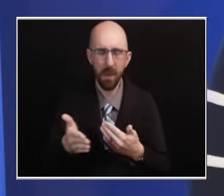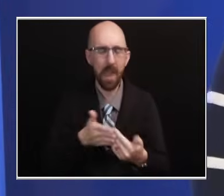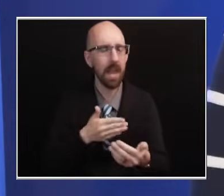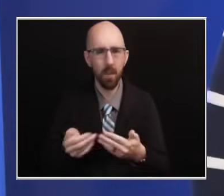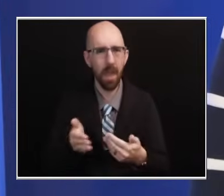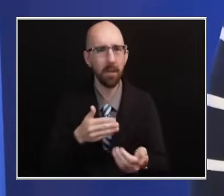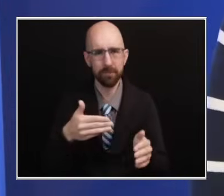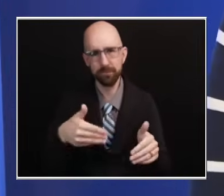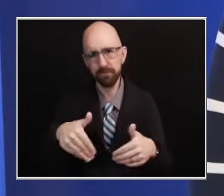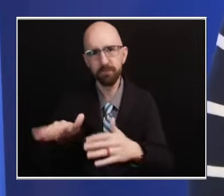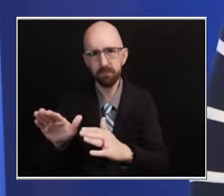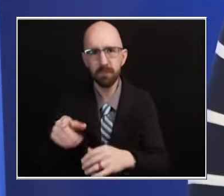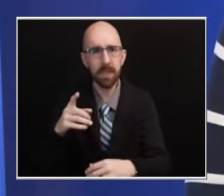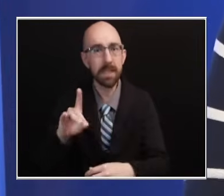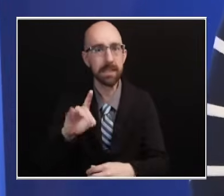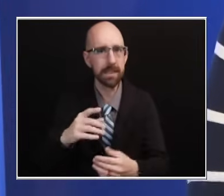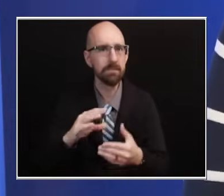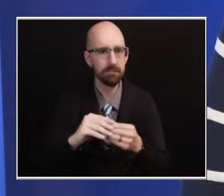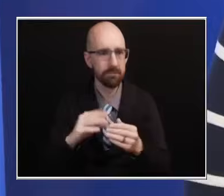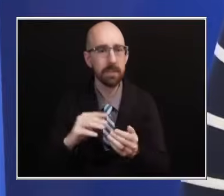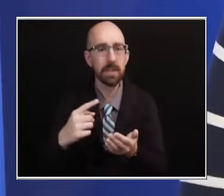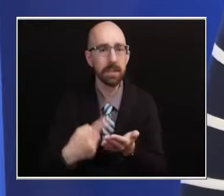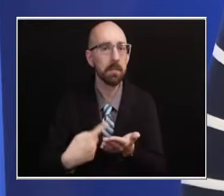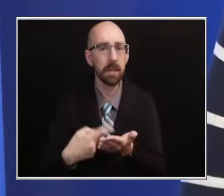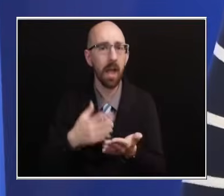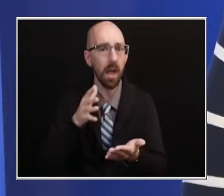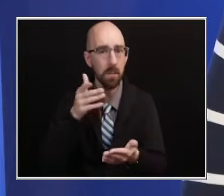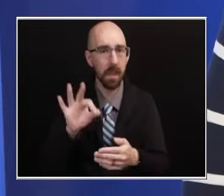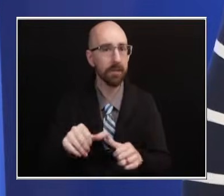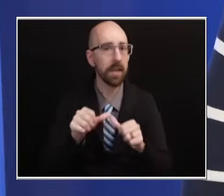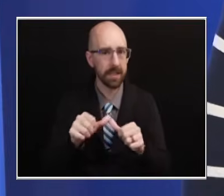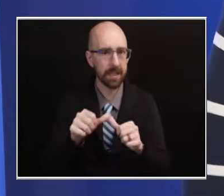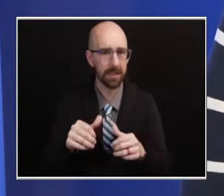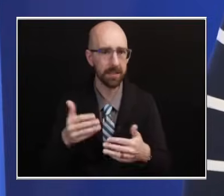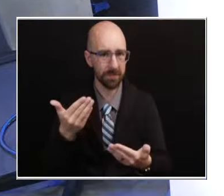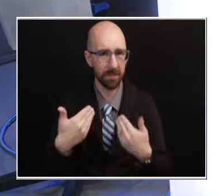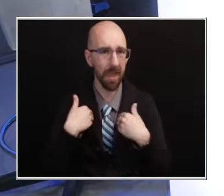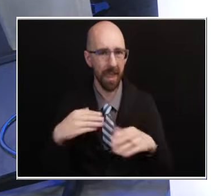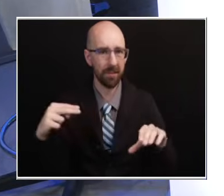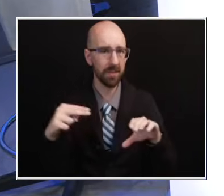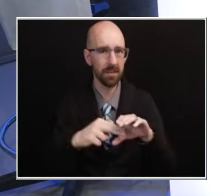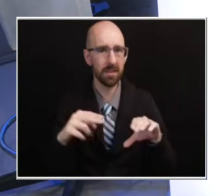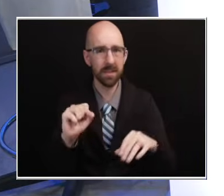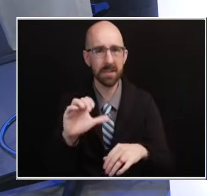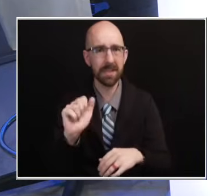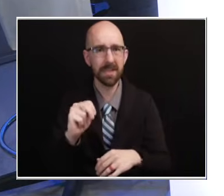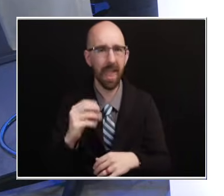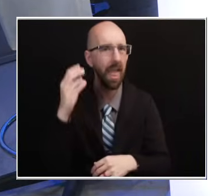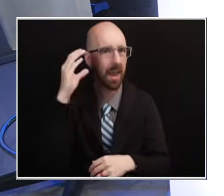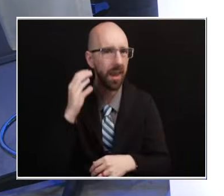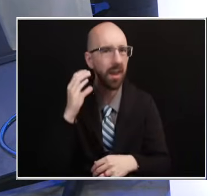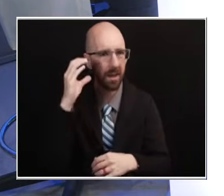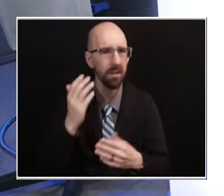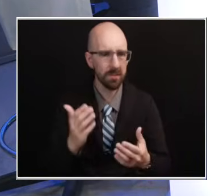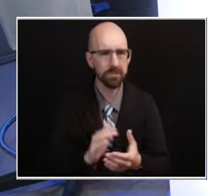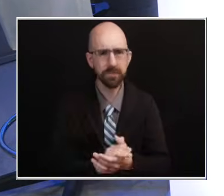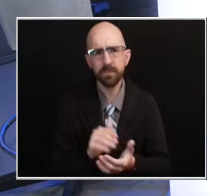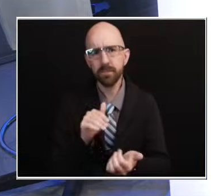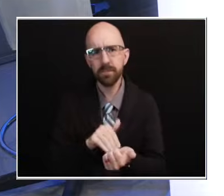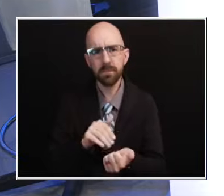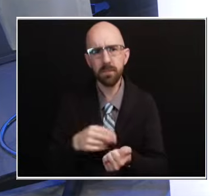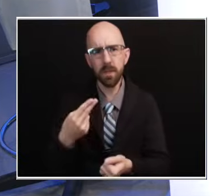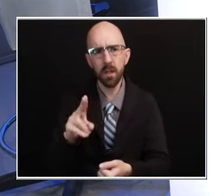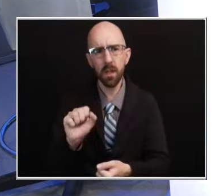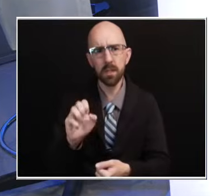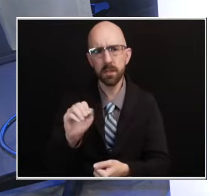he did say sometime in the future, if this continues, you might want to have a scan. It was just escalating. Yeah. Dr. Hussman, you shared a